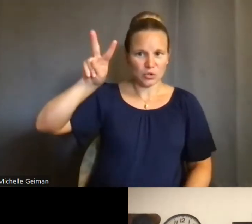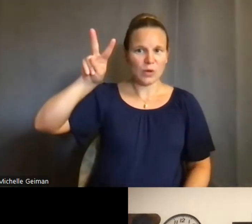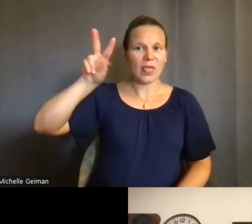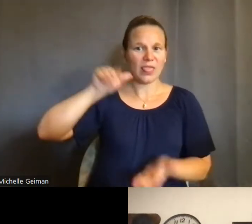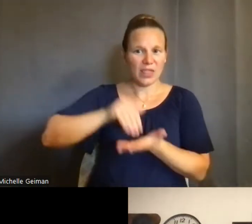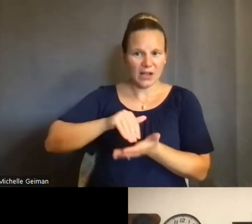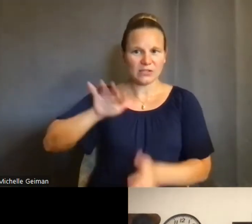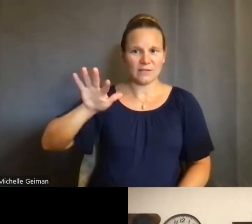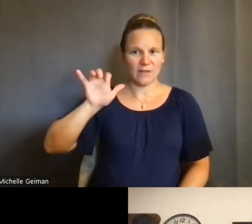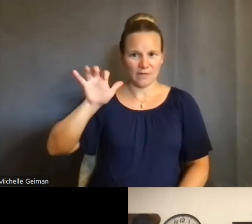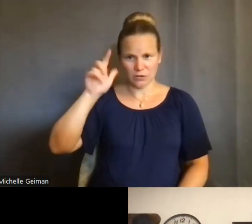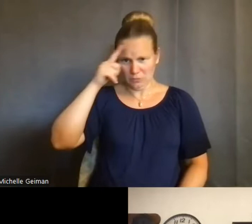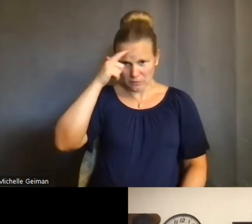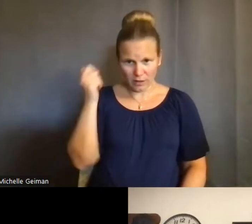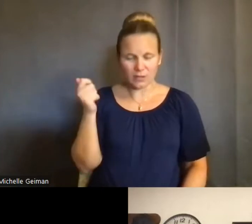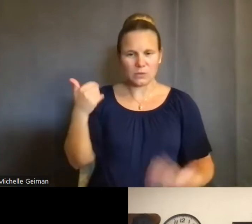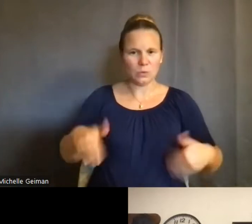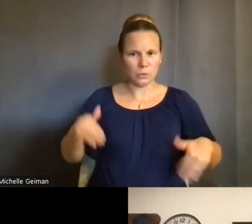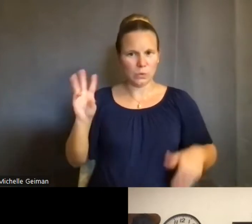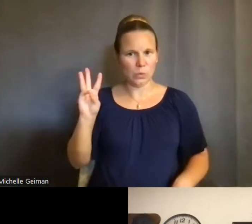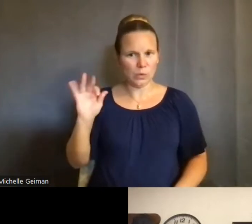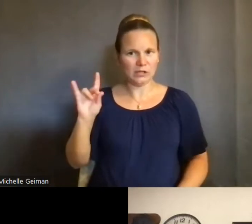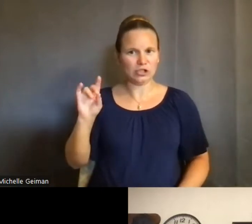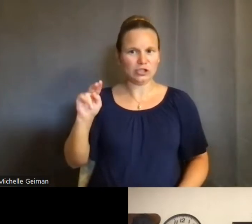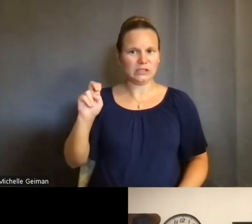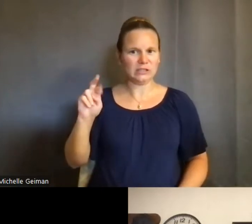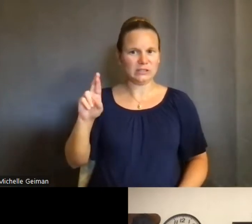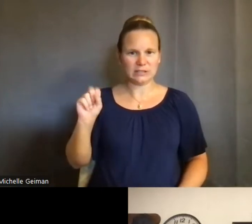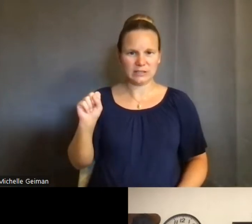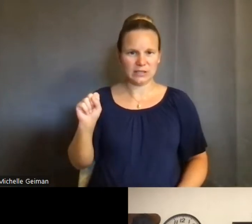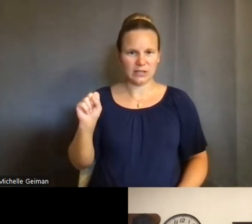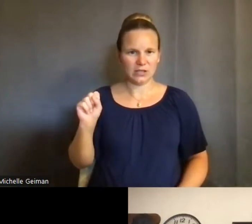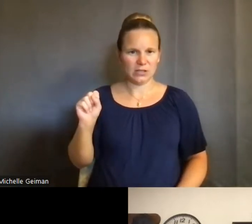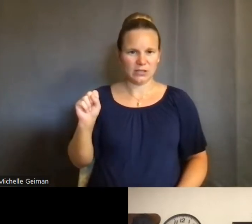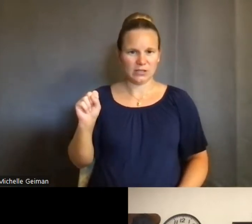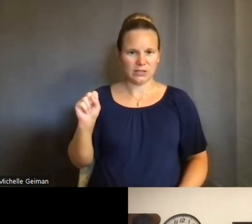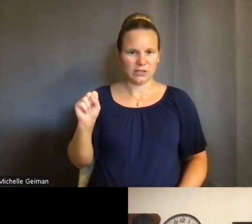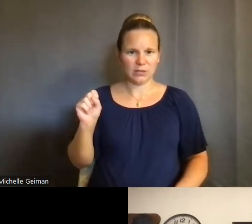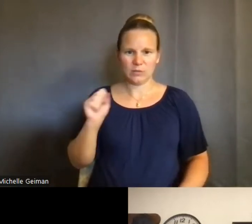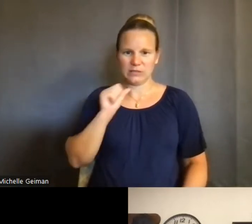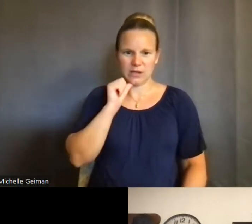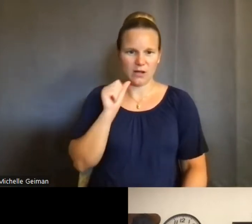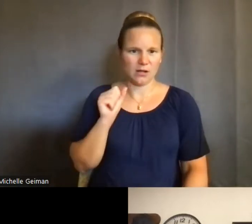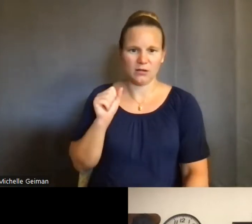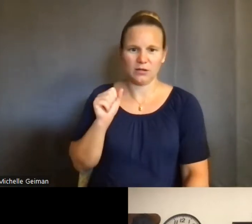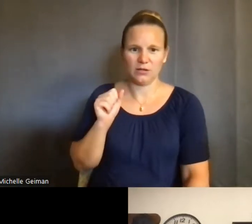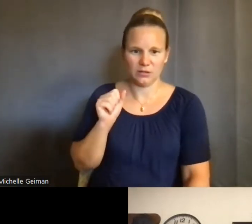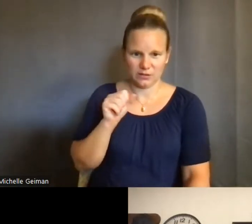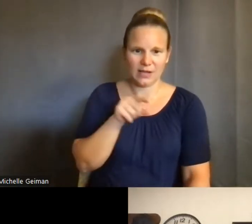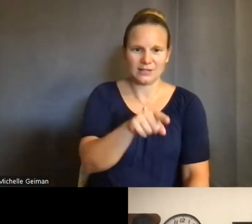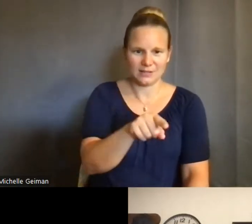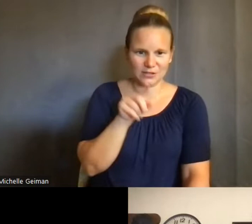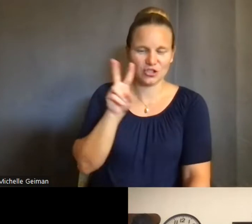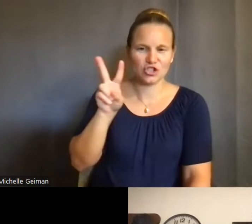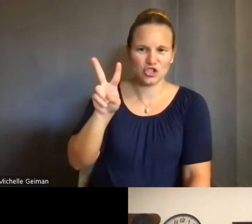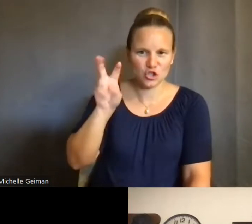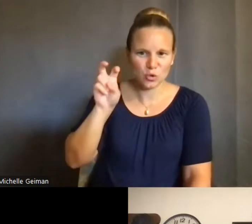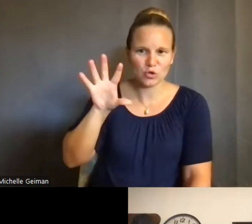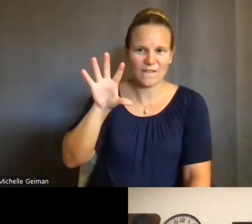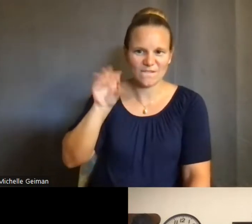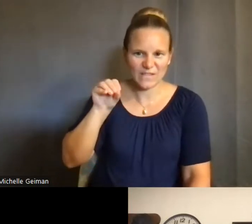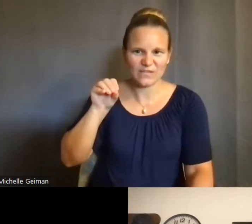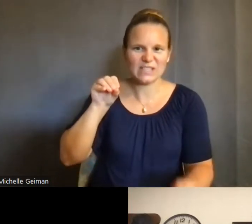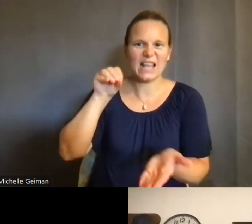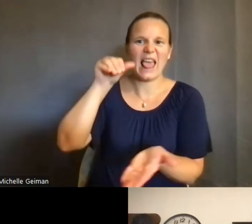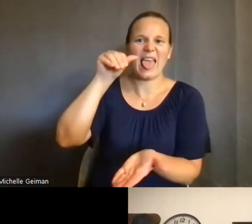great outdoors. No, it was close. It was not 25,000. I believe, there we go, $250,000